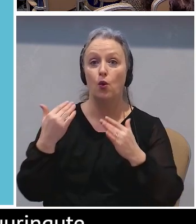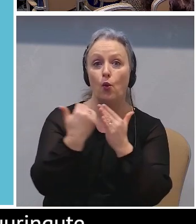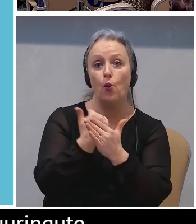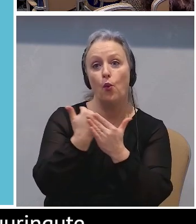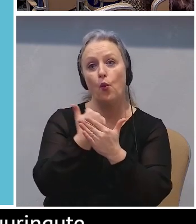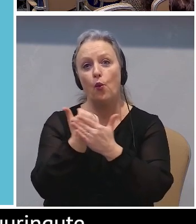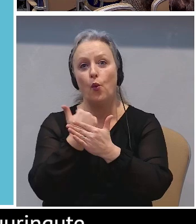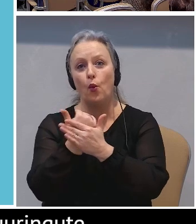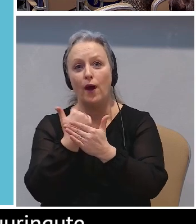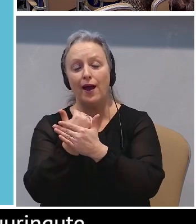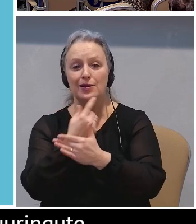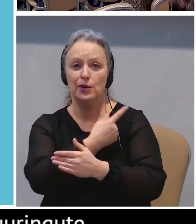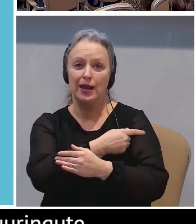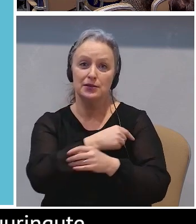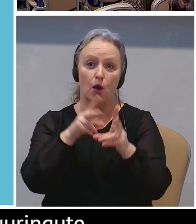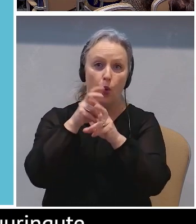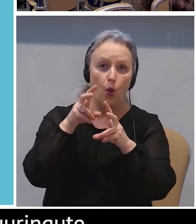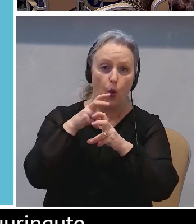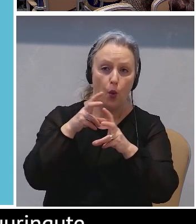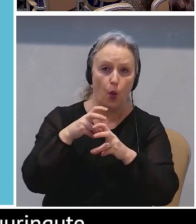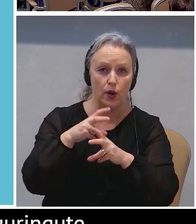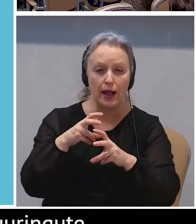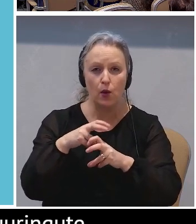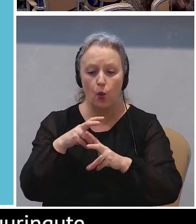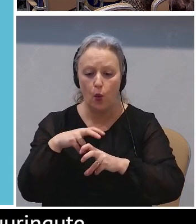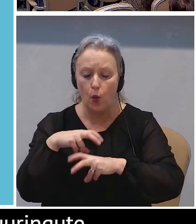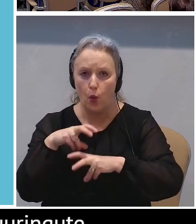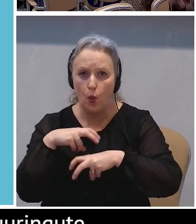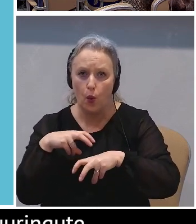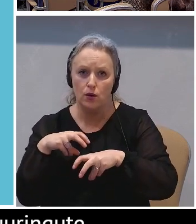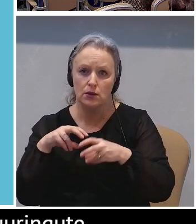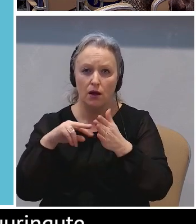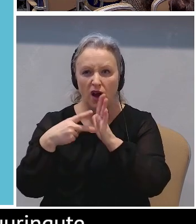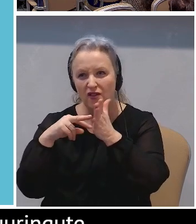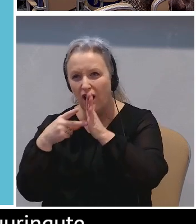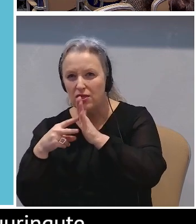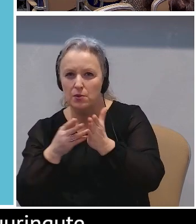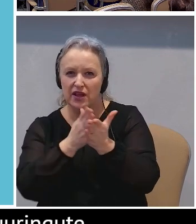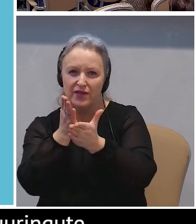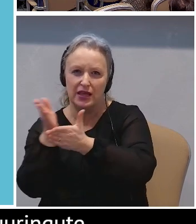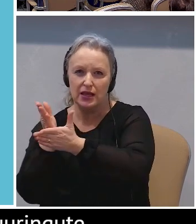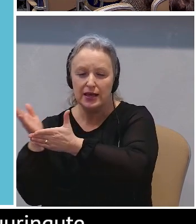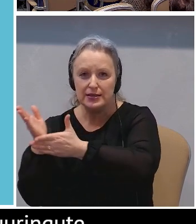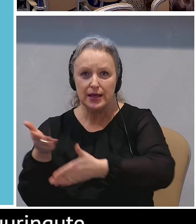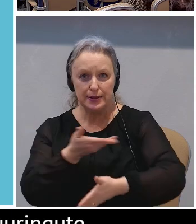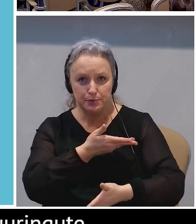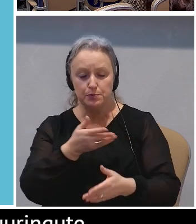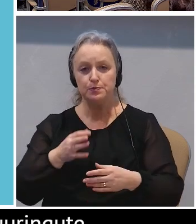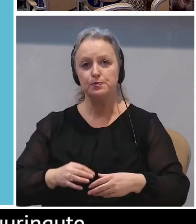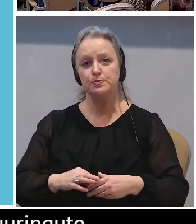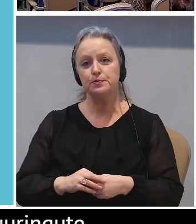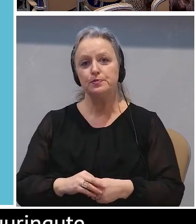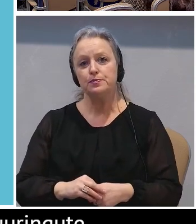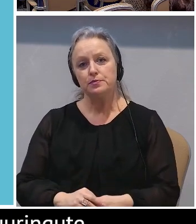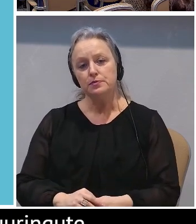small populations. Now, just last year, 2 projects were funded. I'm missing another one that I mentioned before, INVENTS, and